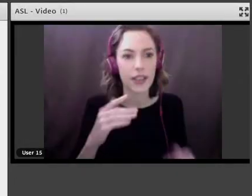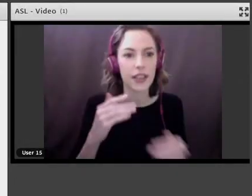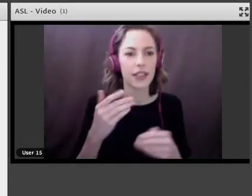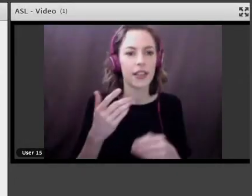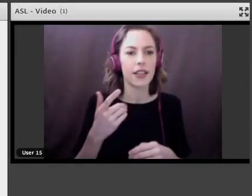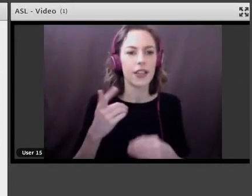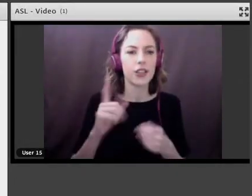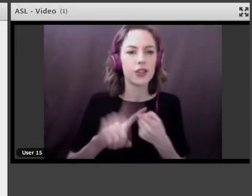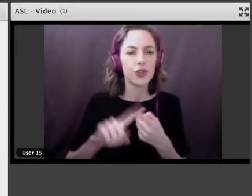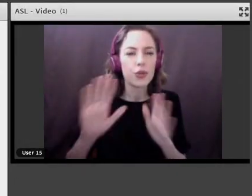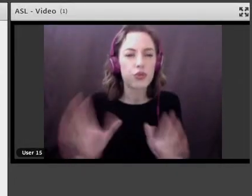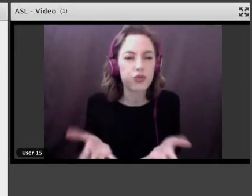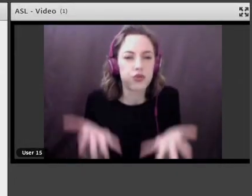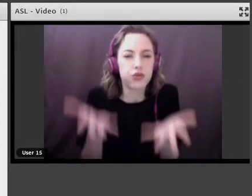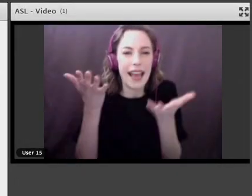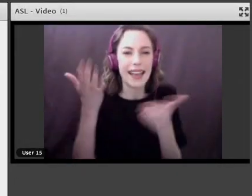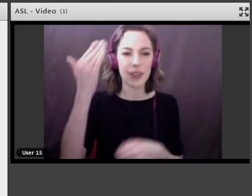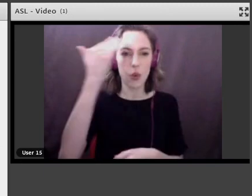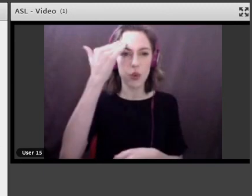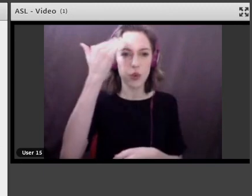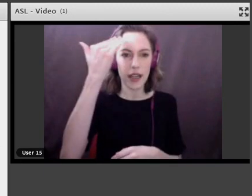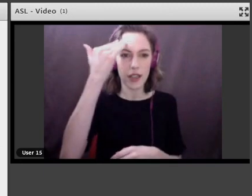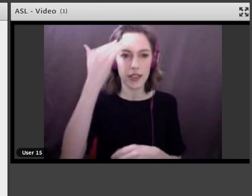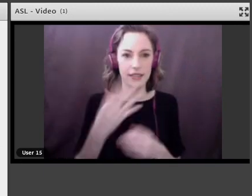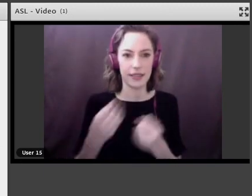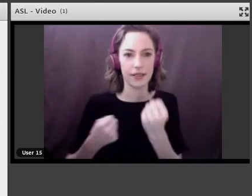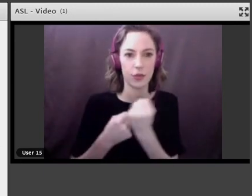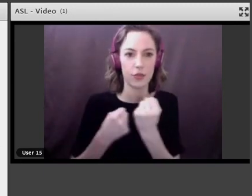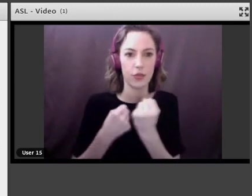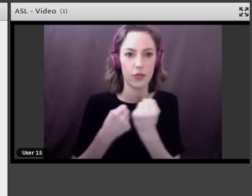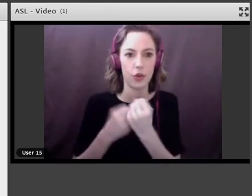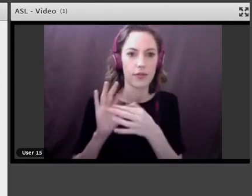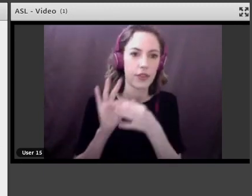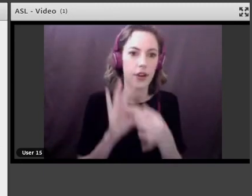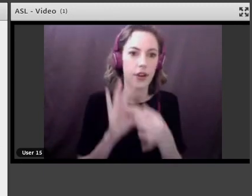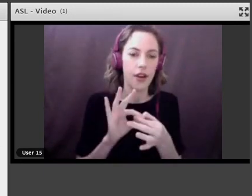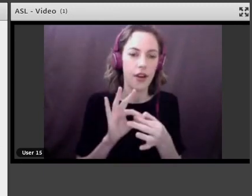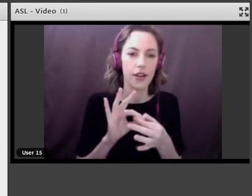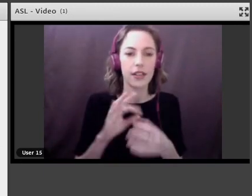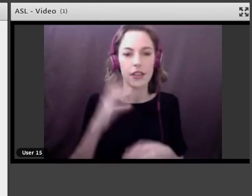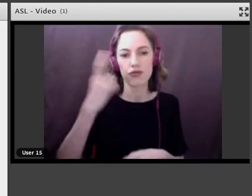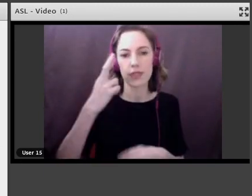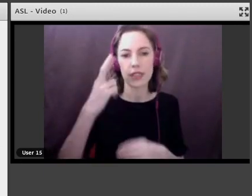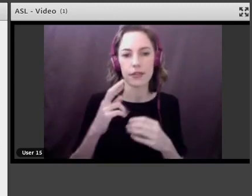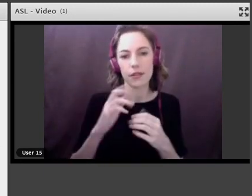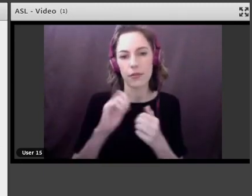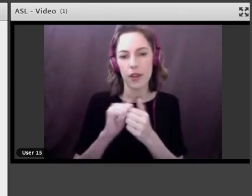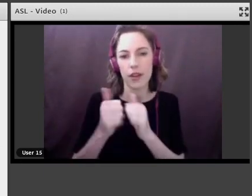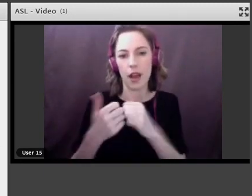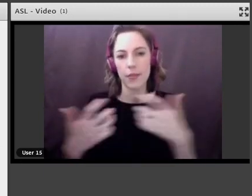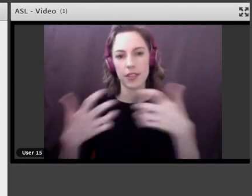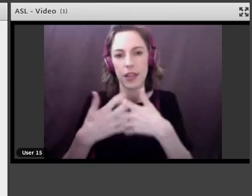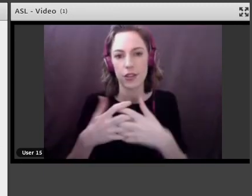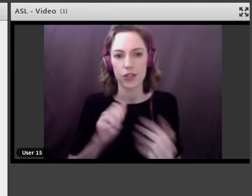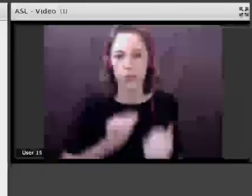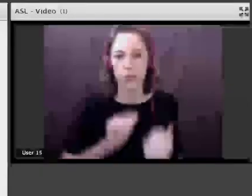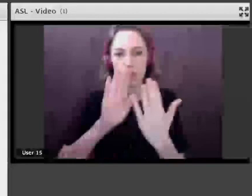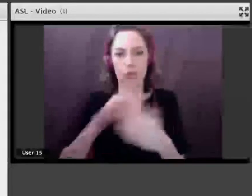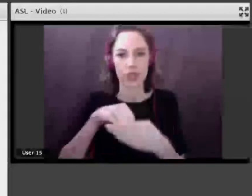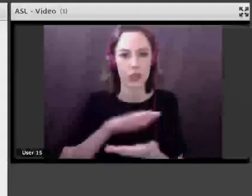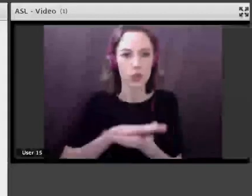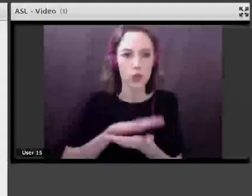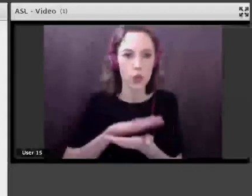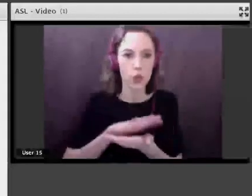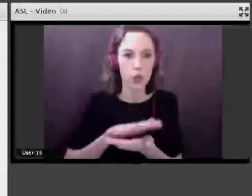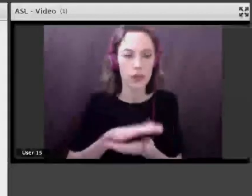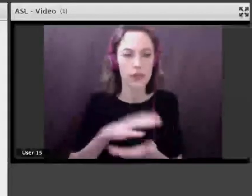that you utilize in your work. If you would like to add additional ideas, you can put them